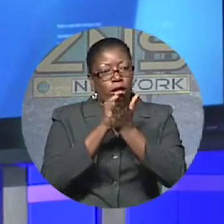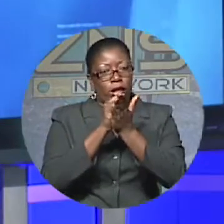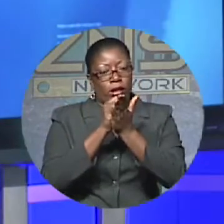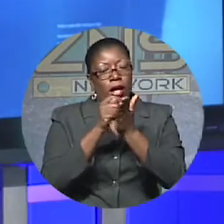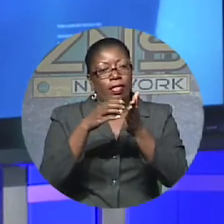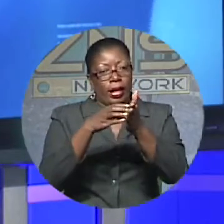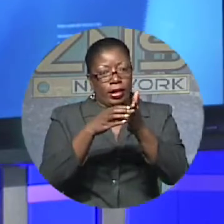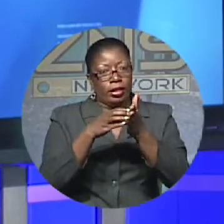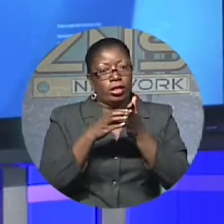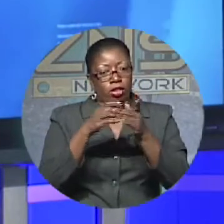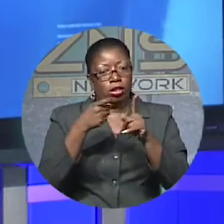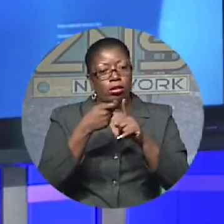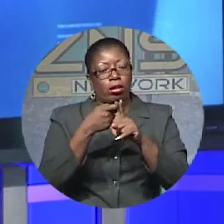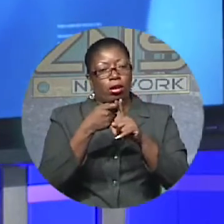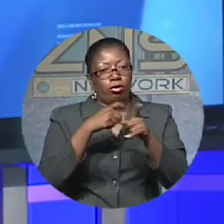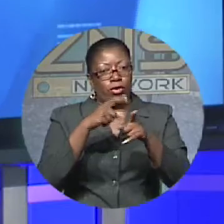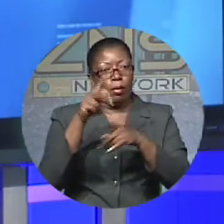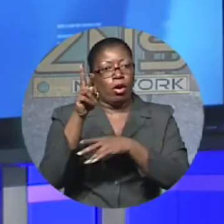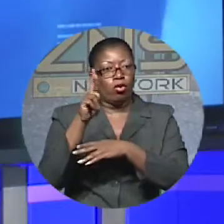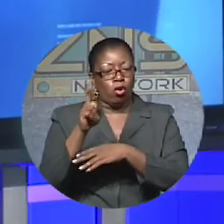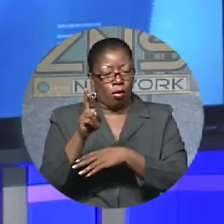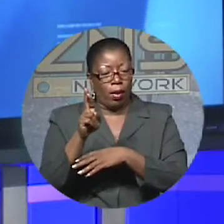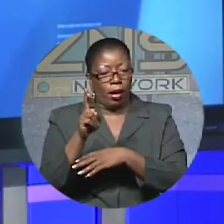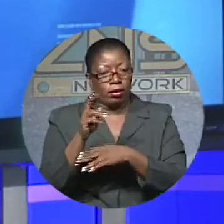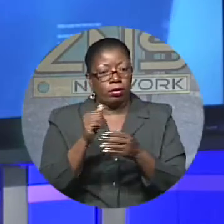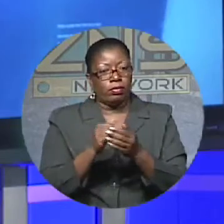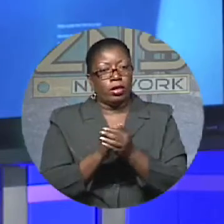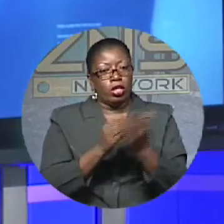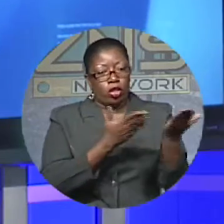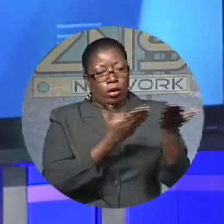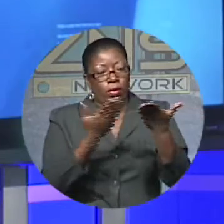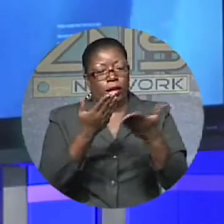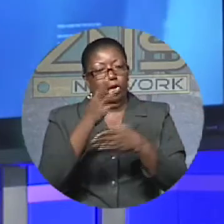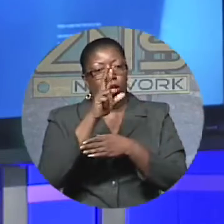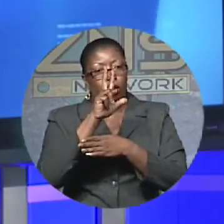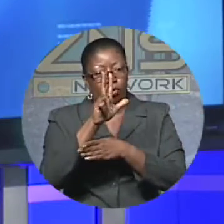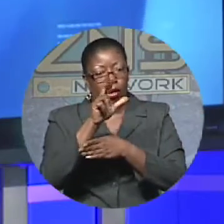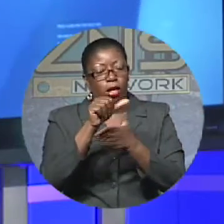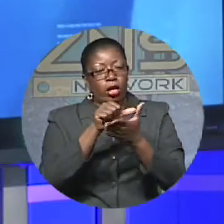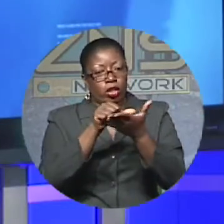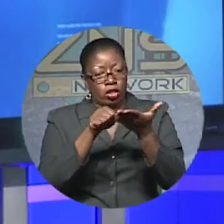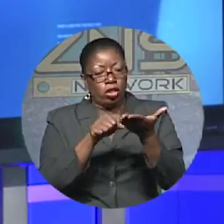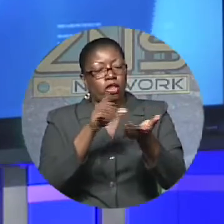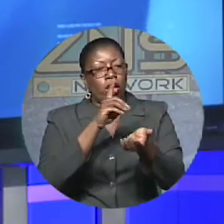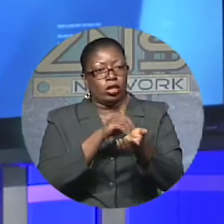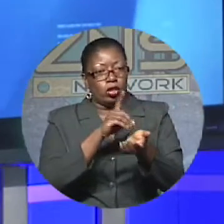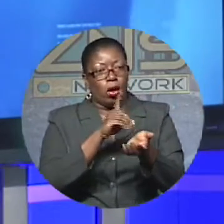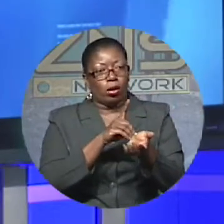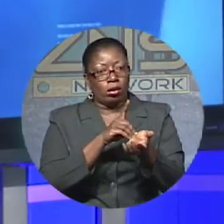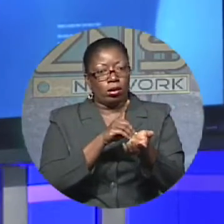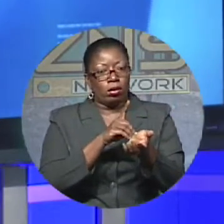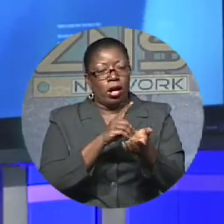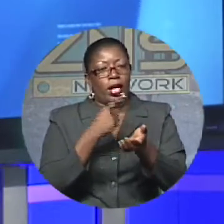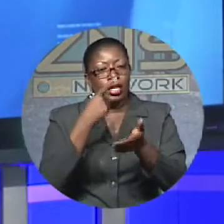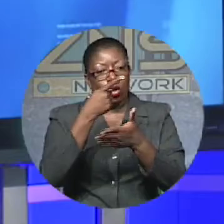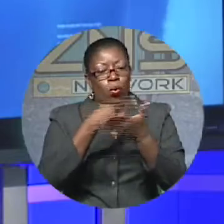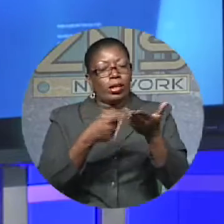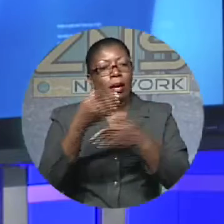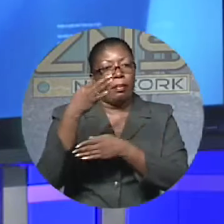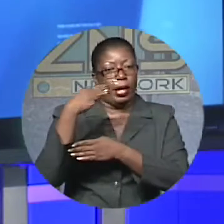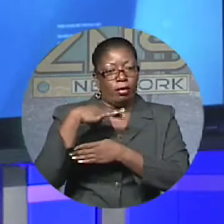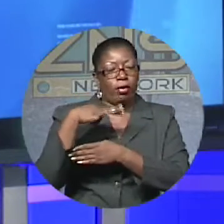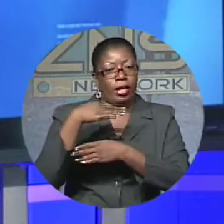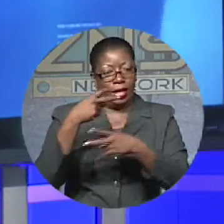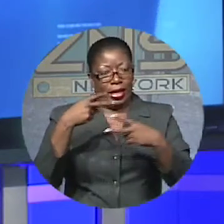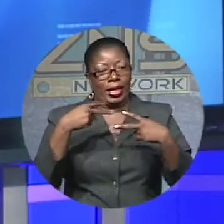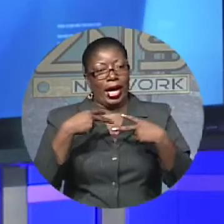company to bring in three notable techie surgeons to discuss what conditions can be treated and the benefits during a seminar at the Hilton